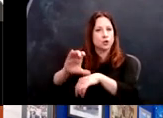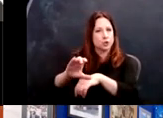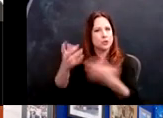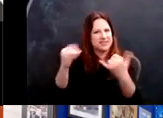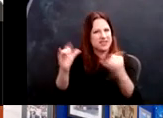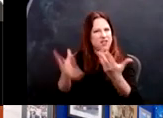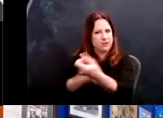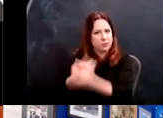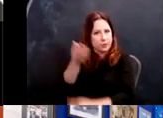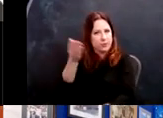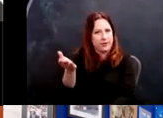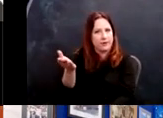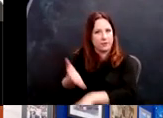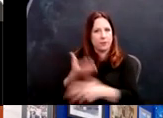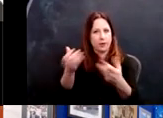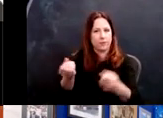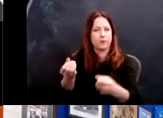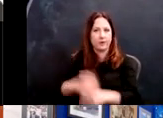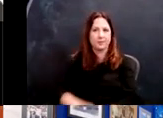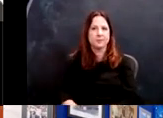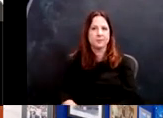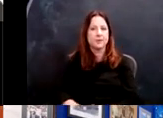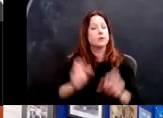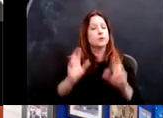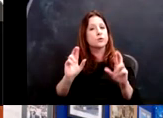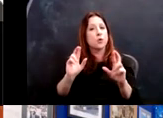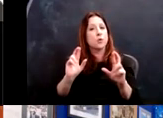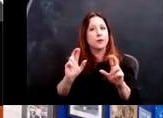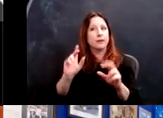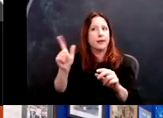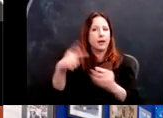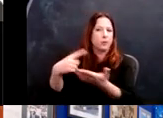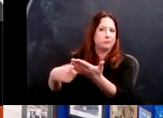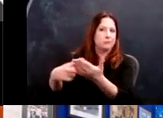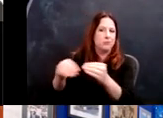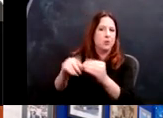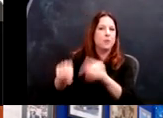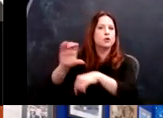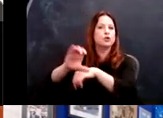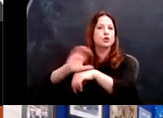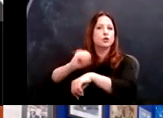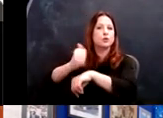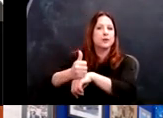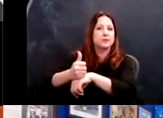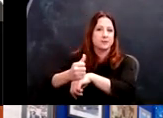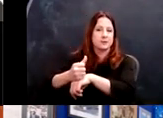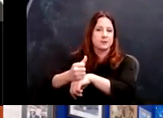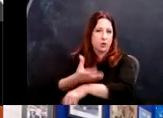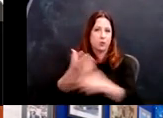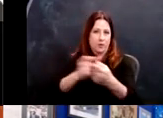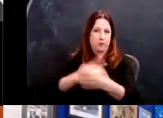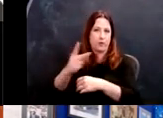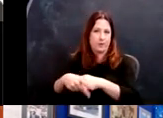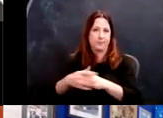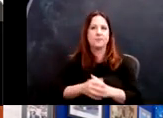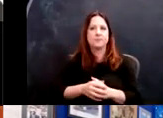recovery support happening there as well. So we hope to talk to that point at some point a little bit more as well. And spirituality, of course, is